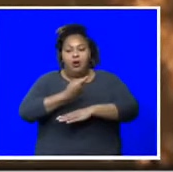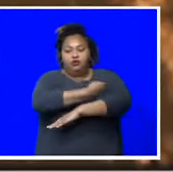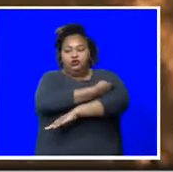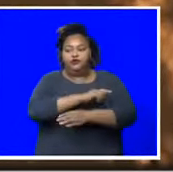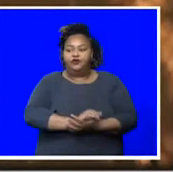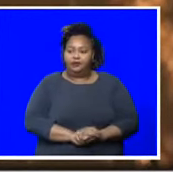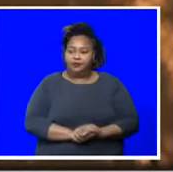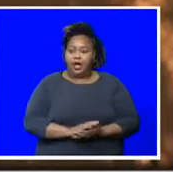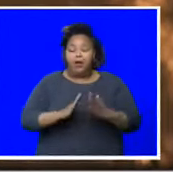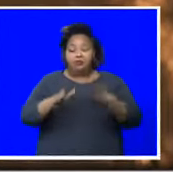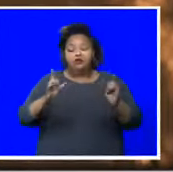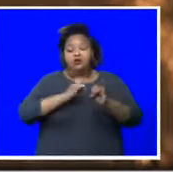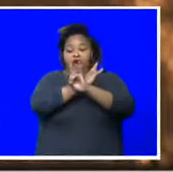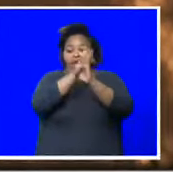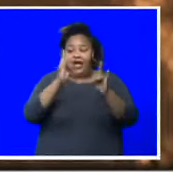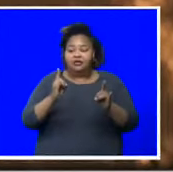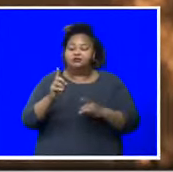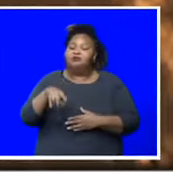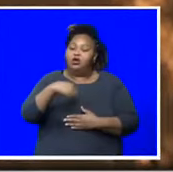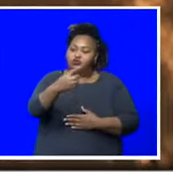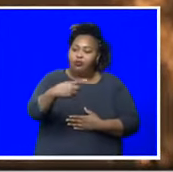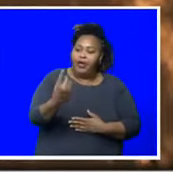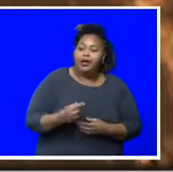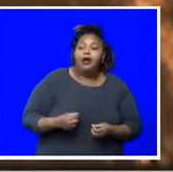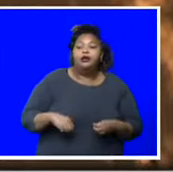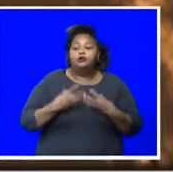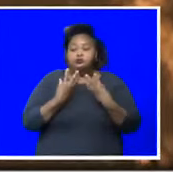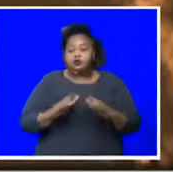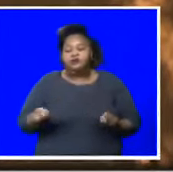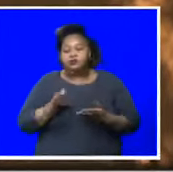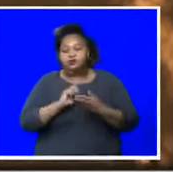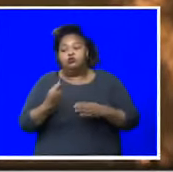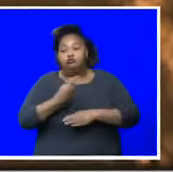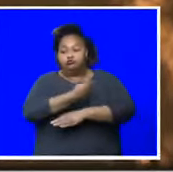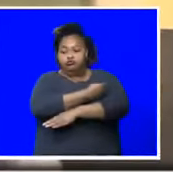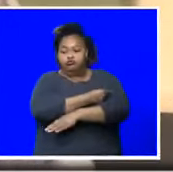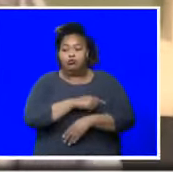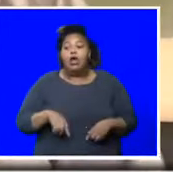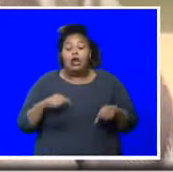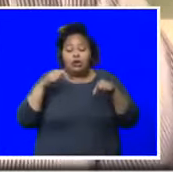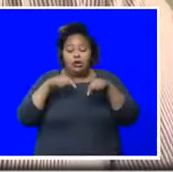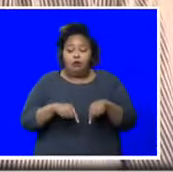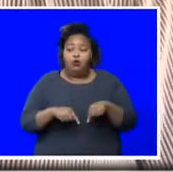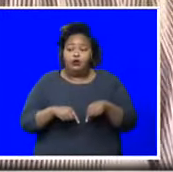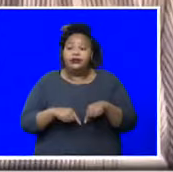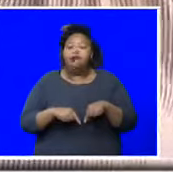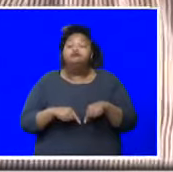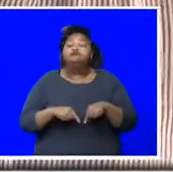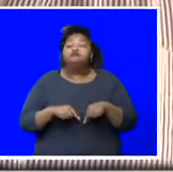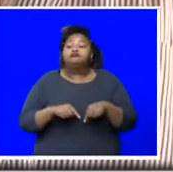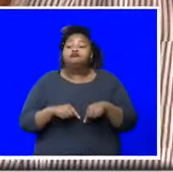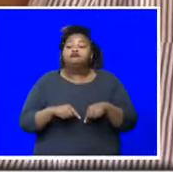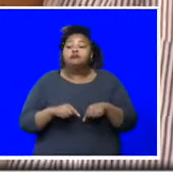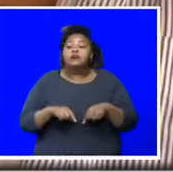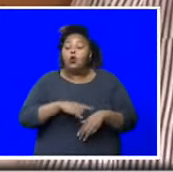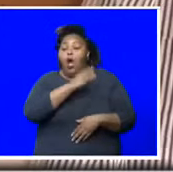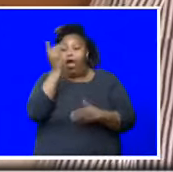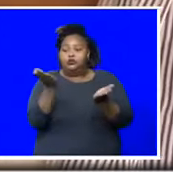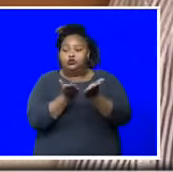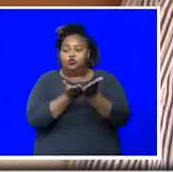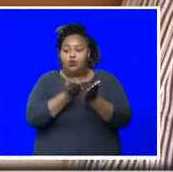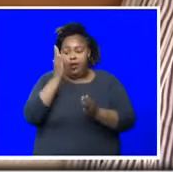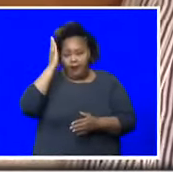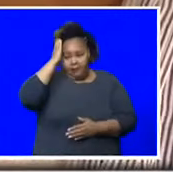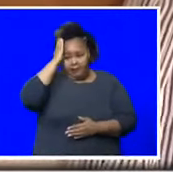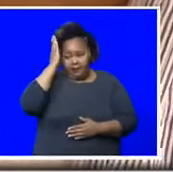nekugomisa tikolwa. Emsomluko betempilo esifundzeni saselibonjeni bavakashele esikolwa lesikhulu sase-Big Bend kuthi